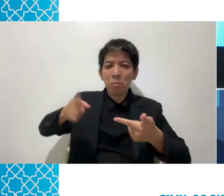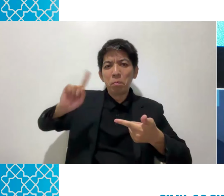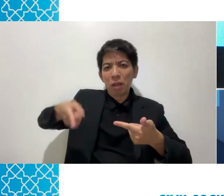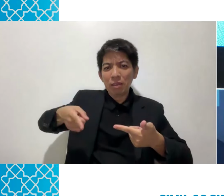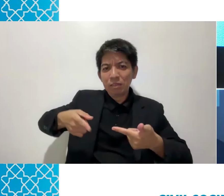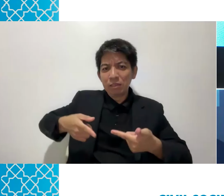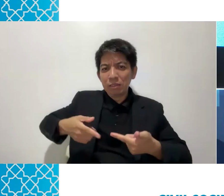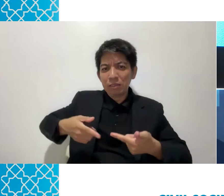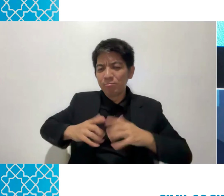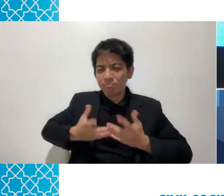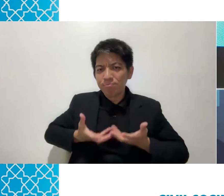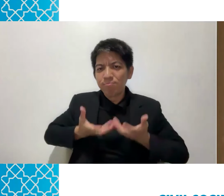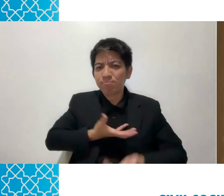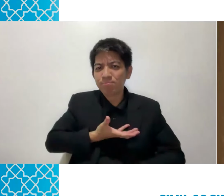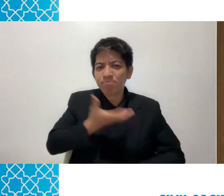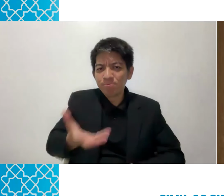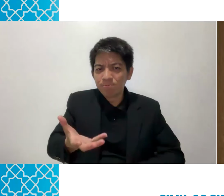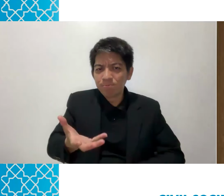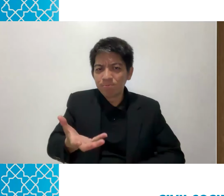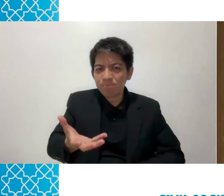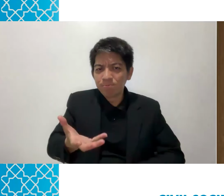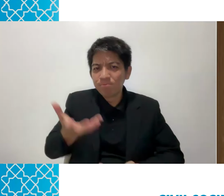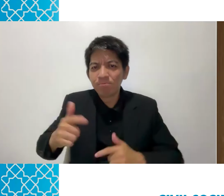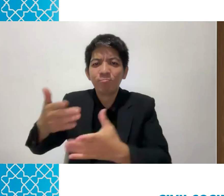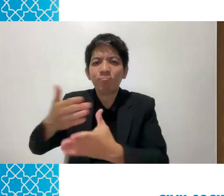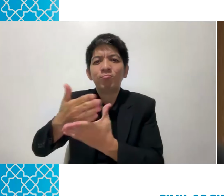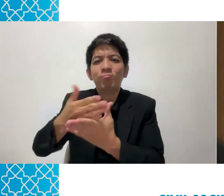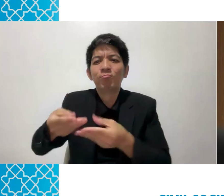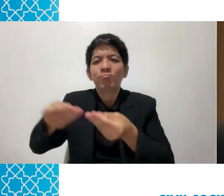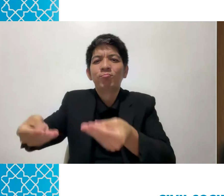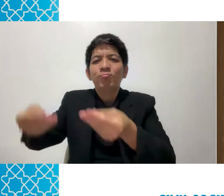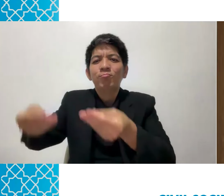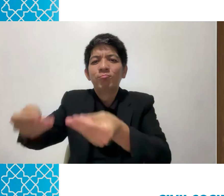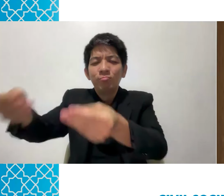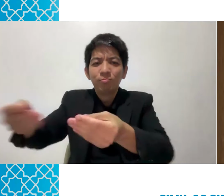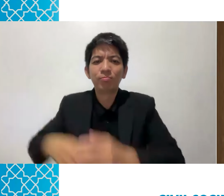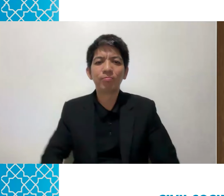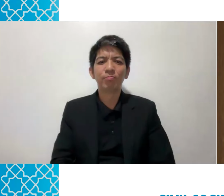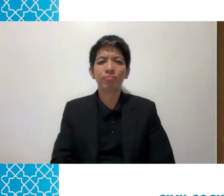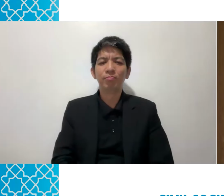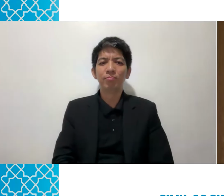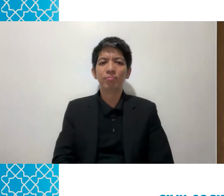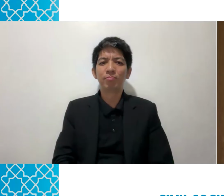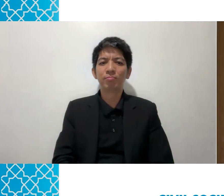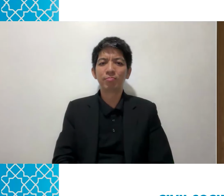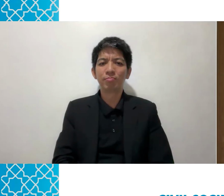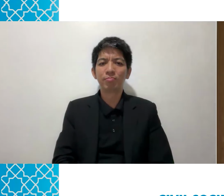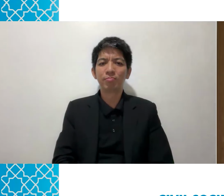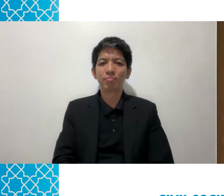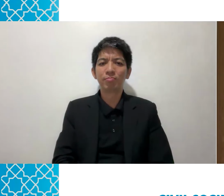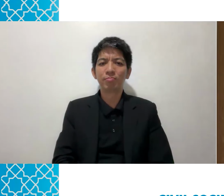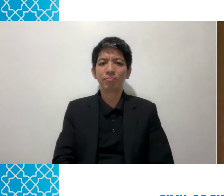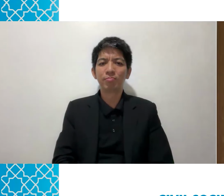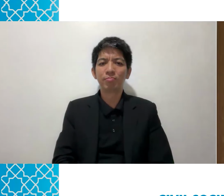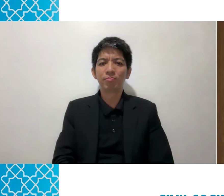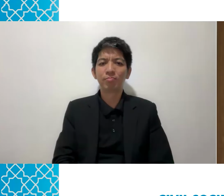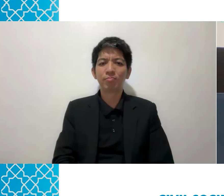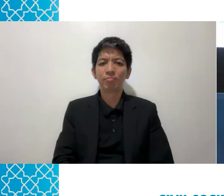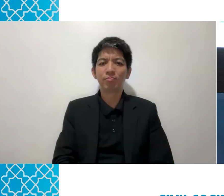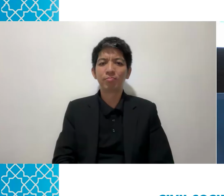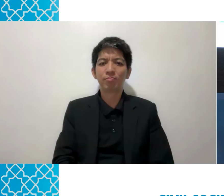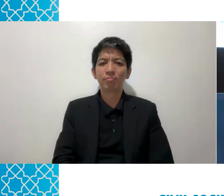Thank you. Over to Mr. Mansouri. Yeah, thank you. In the agri-food systems, we